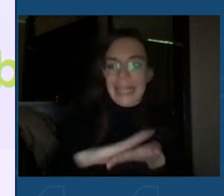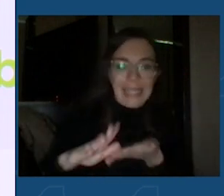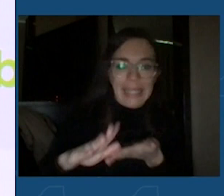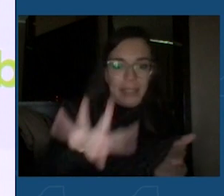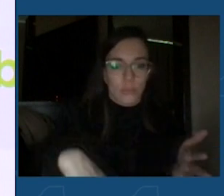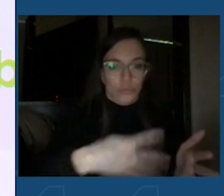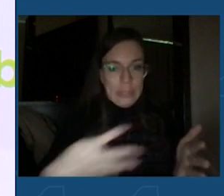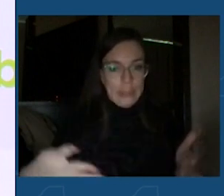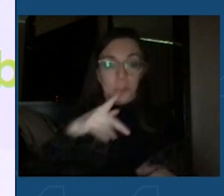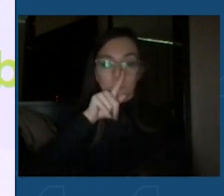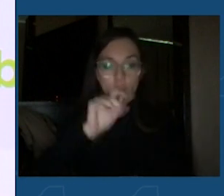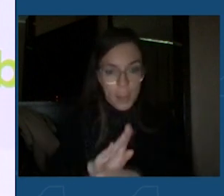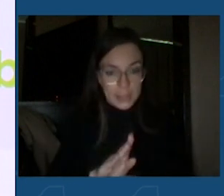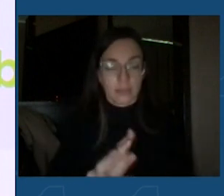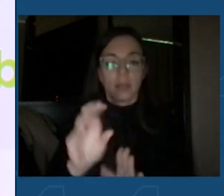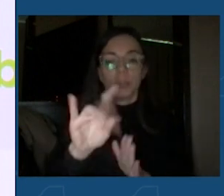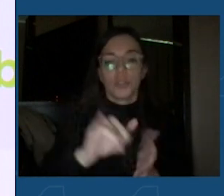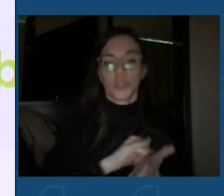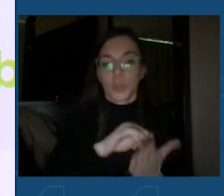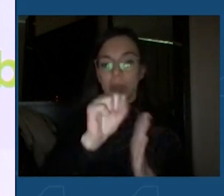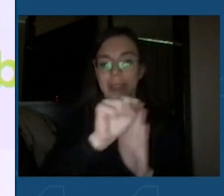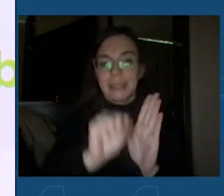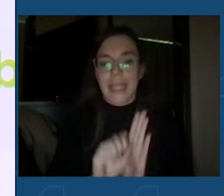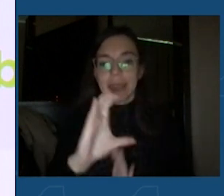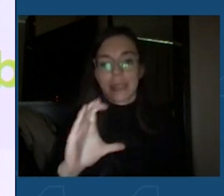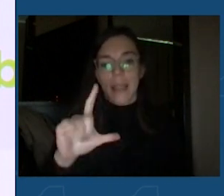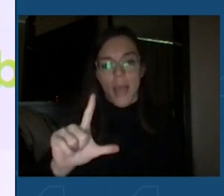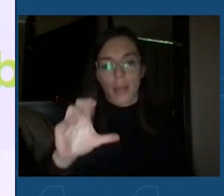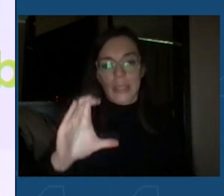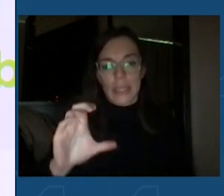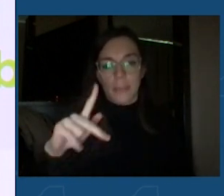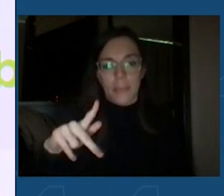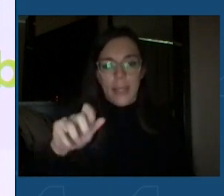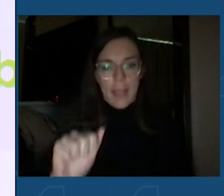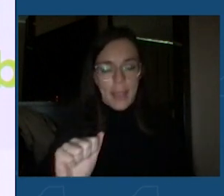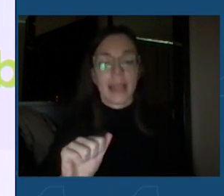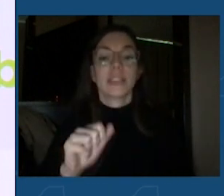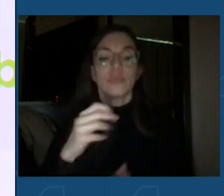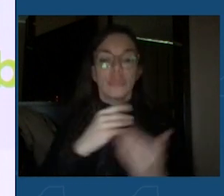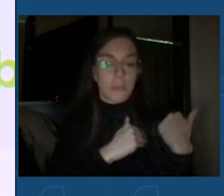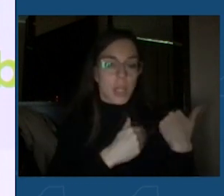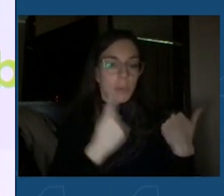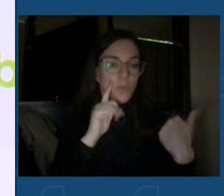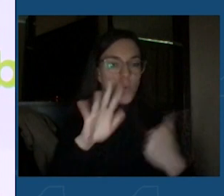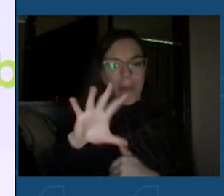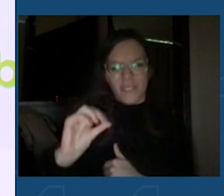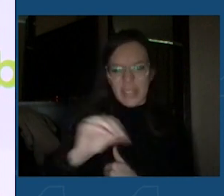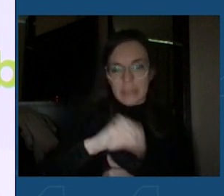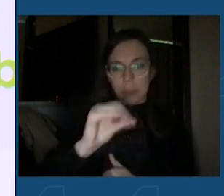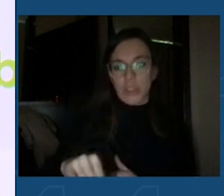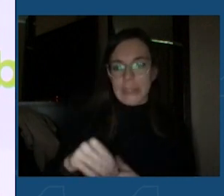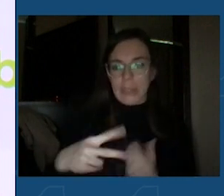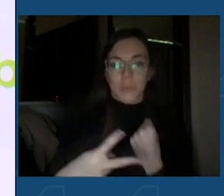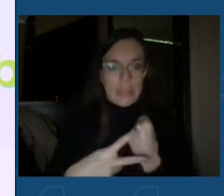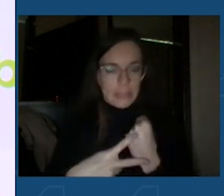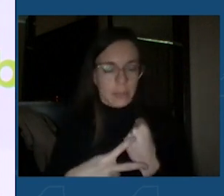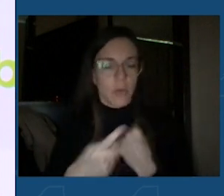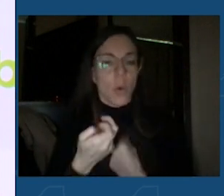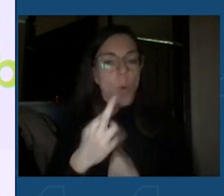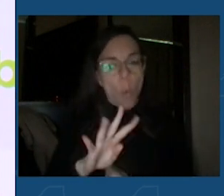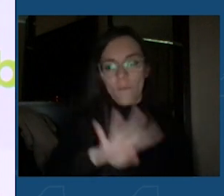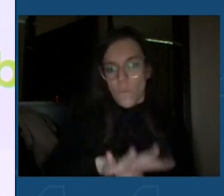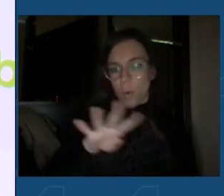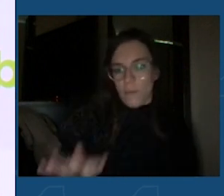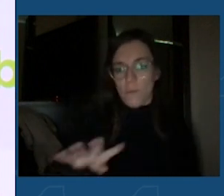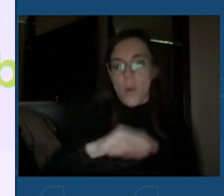under New York State's CLCPA is responsible for approximately 50% of those savings, or 44% of the